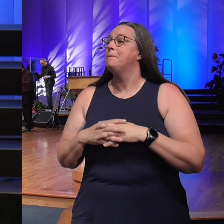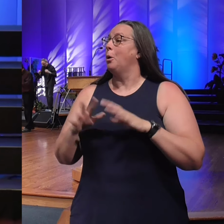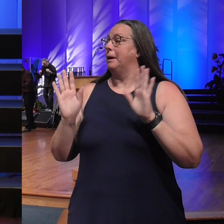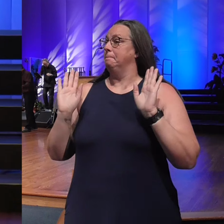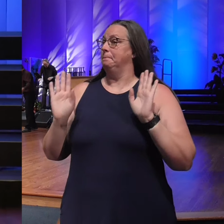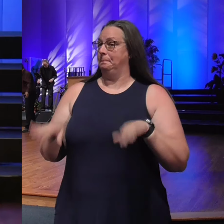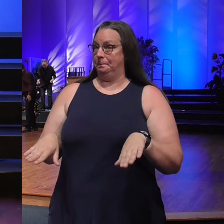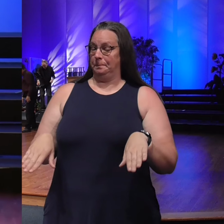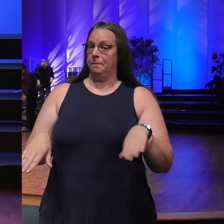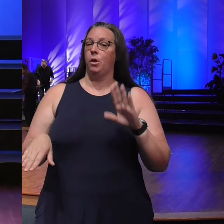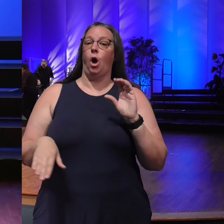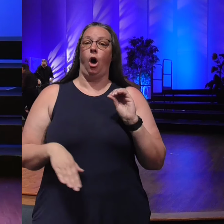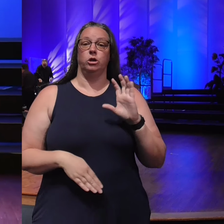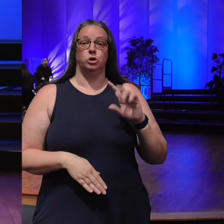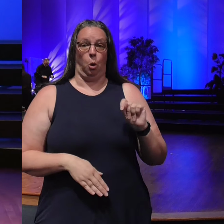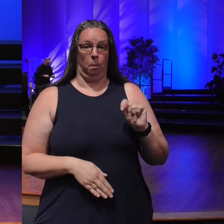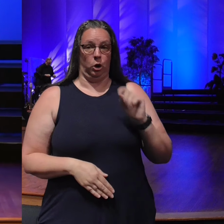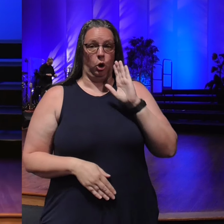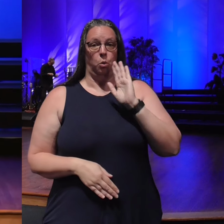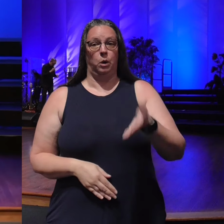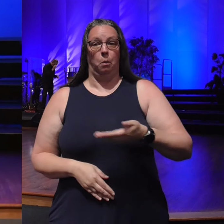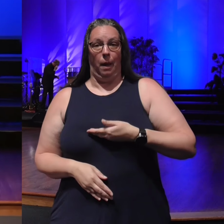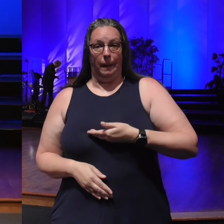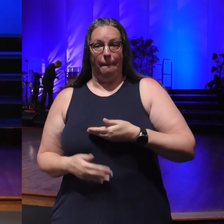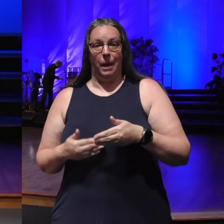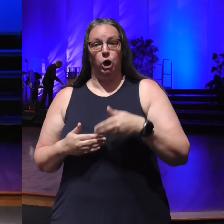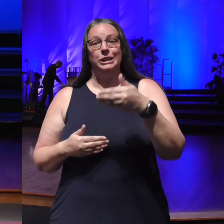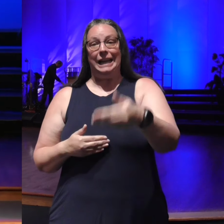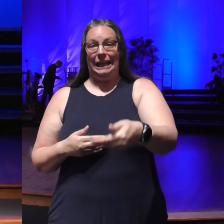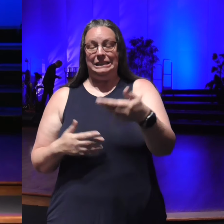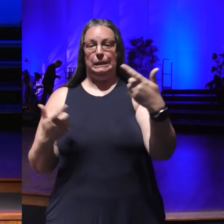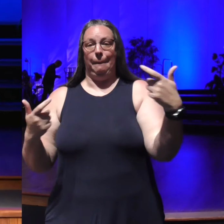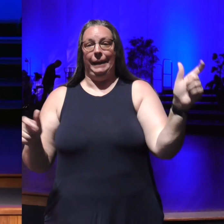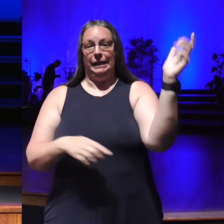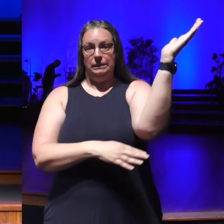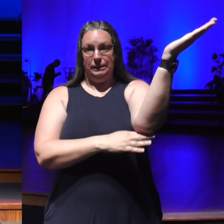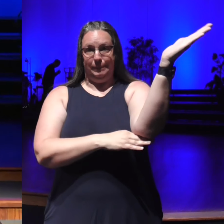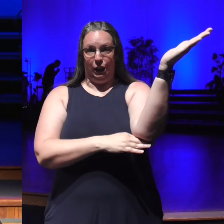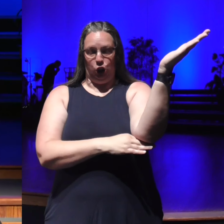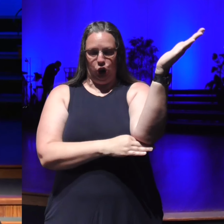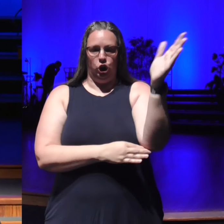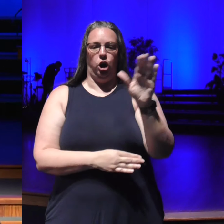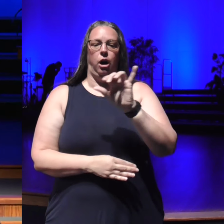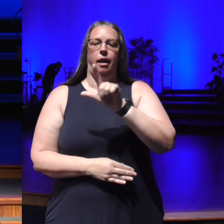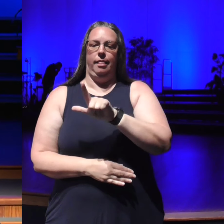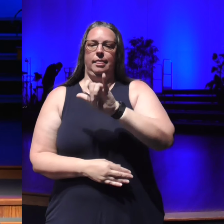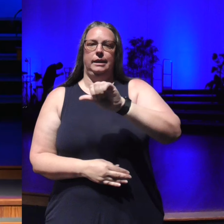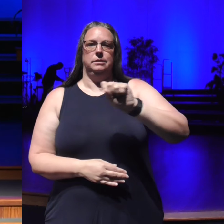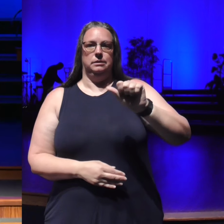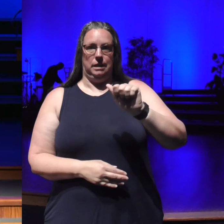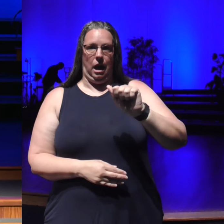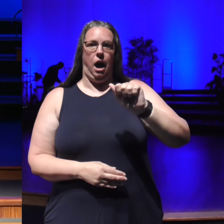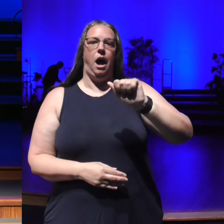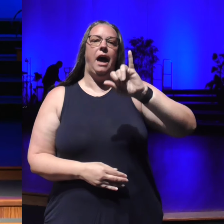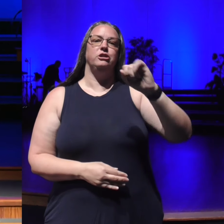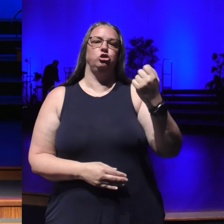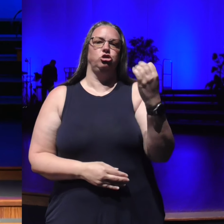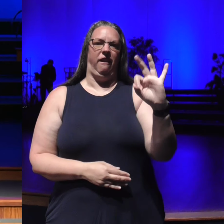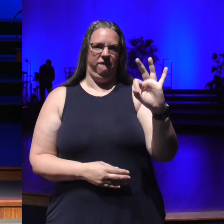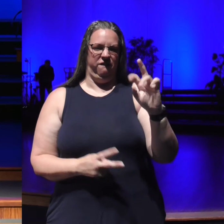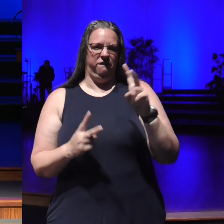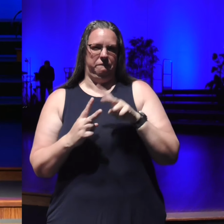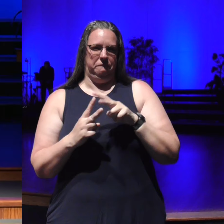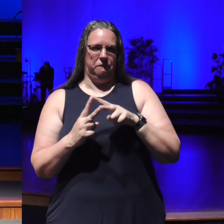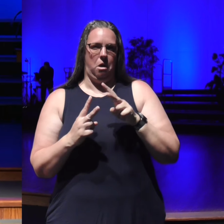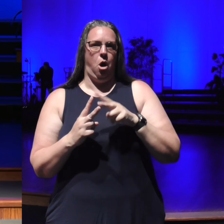Hey, in October, we're welcoming our next major speakers, Lissa Rankin and Jeff Rediger. We are so thrilled to have